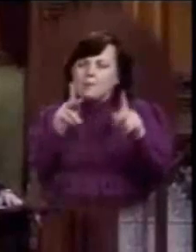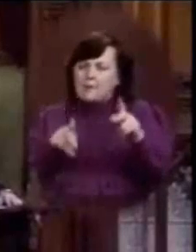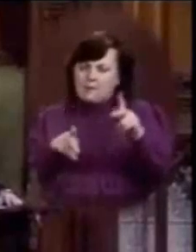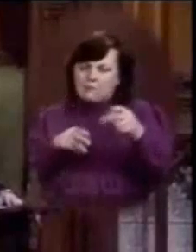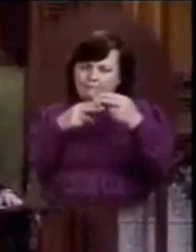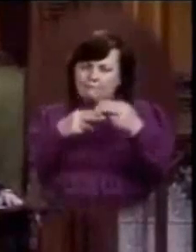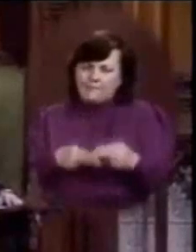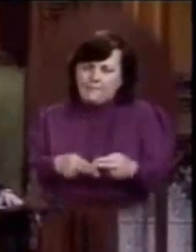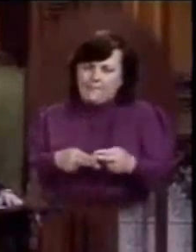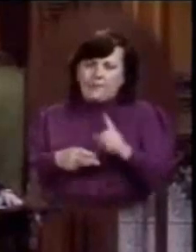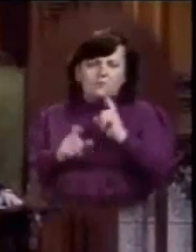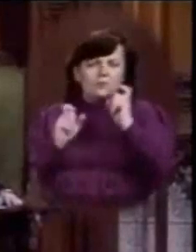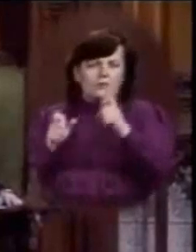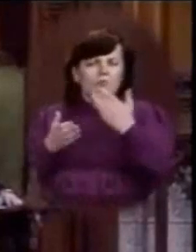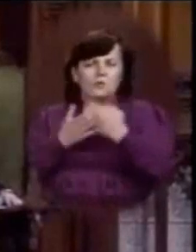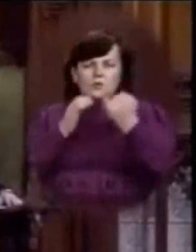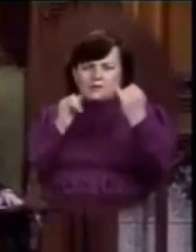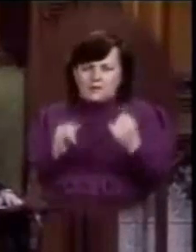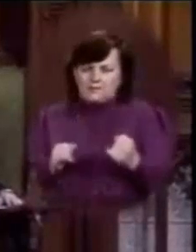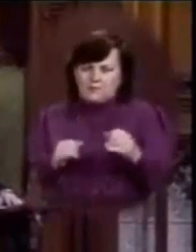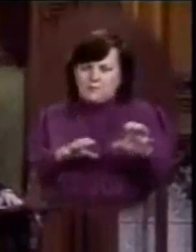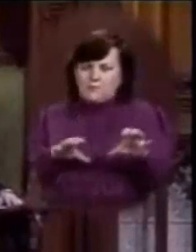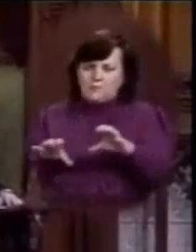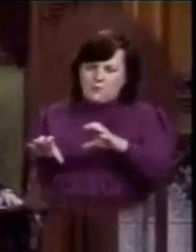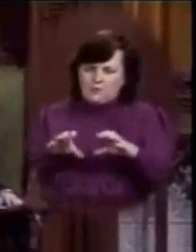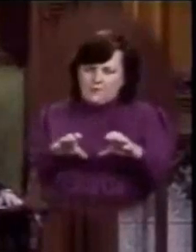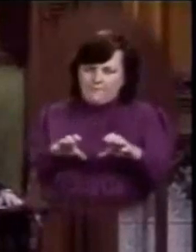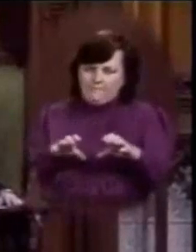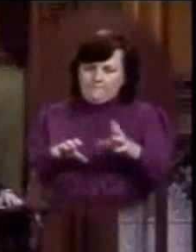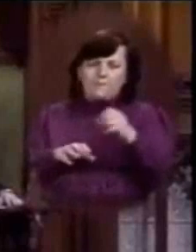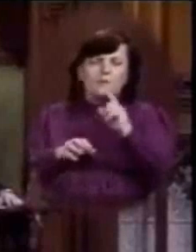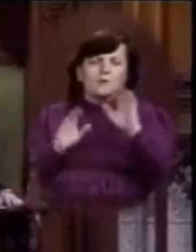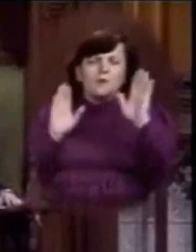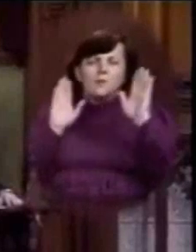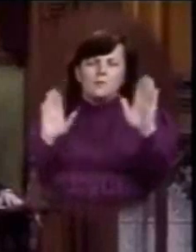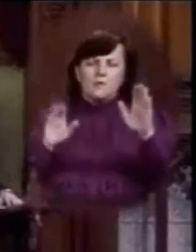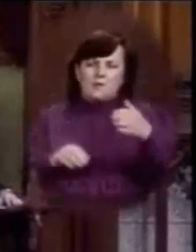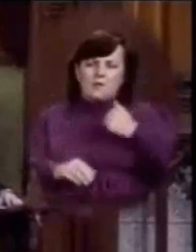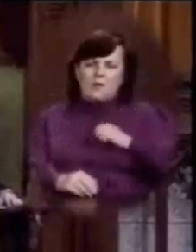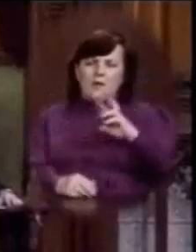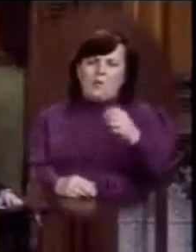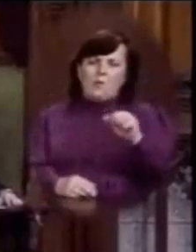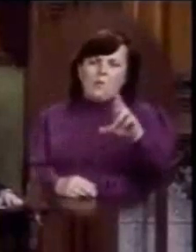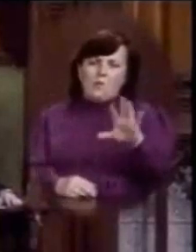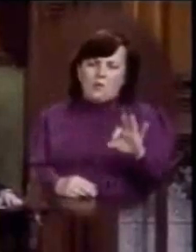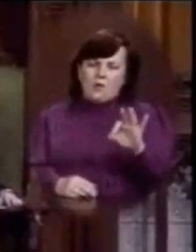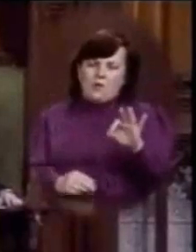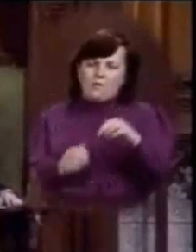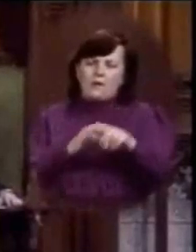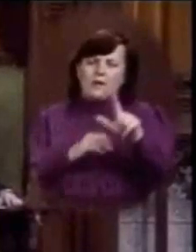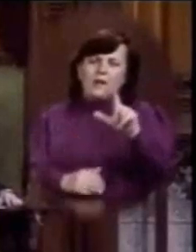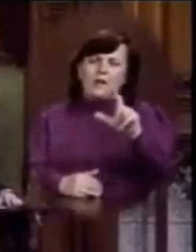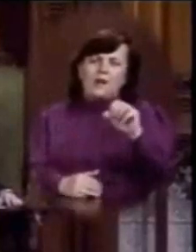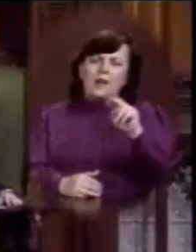the major Canadian investment in Canary Wharf, the remarkable architectural and commercial renaissance of London's